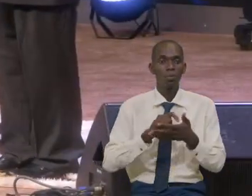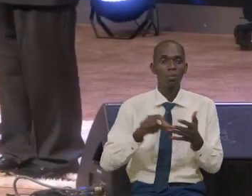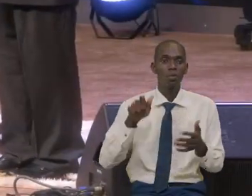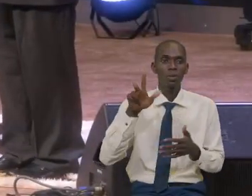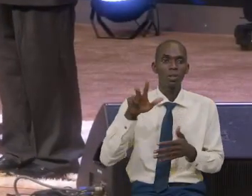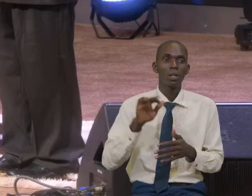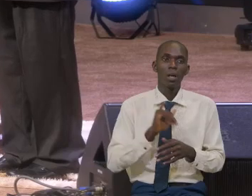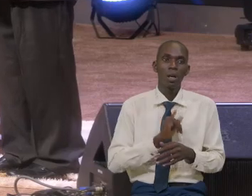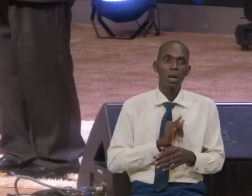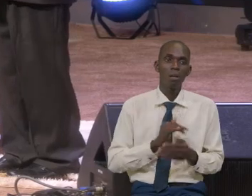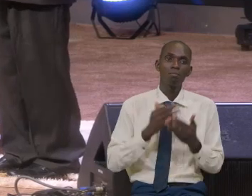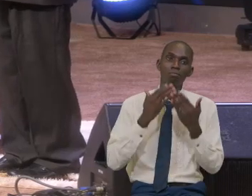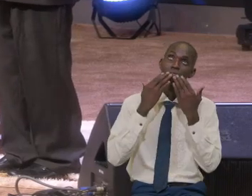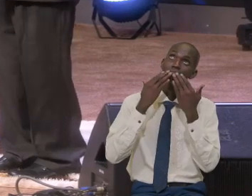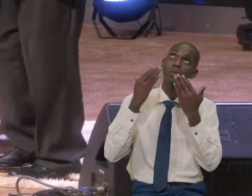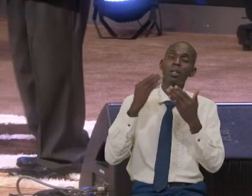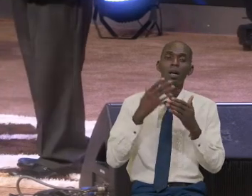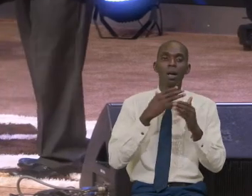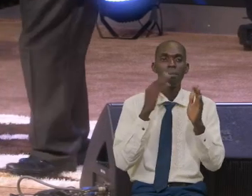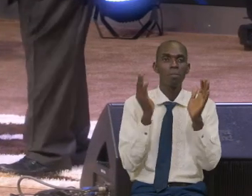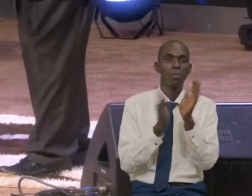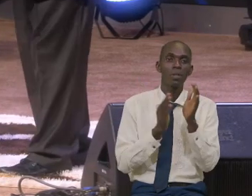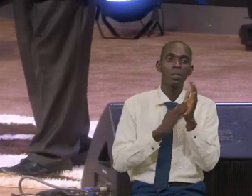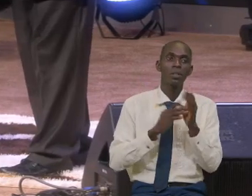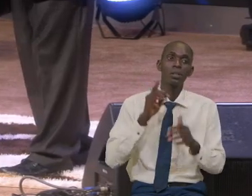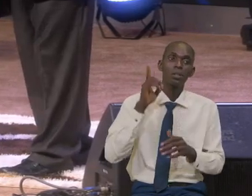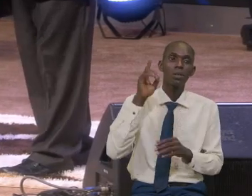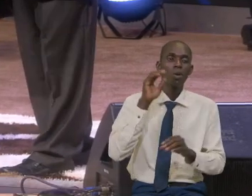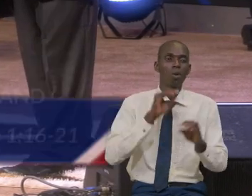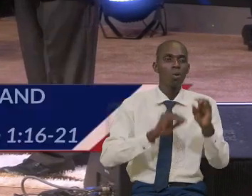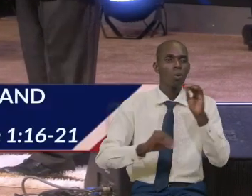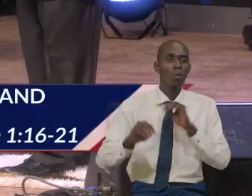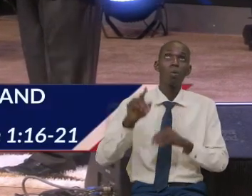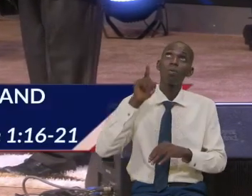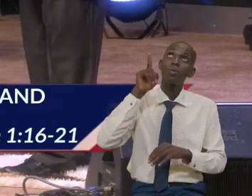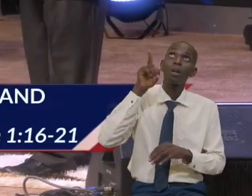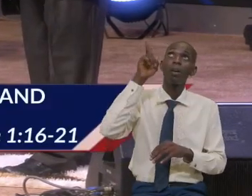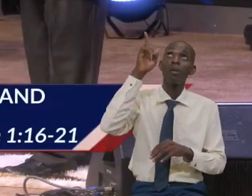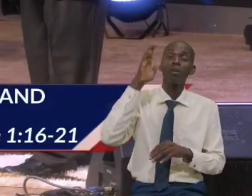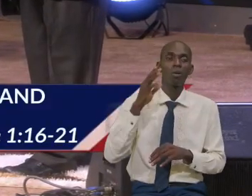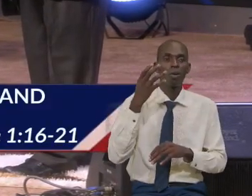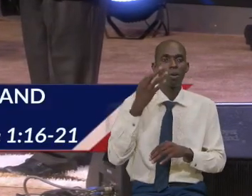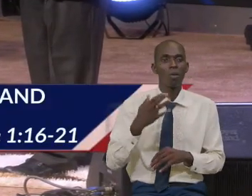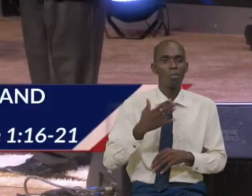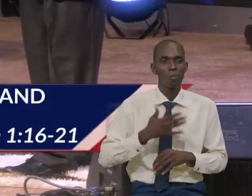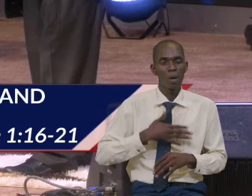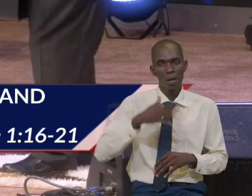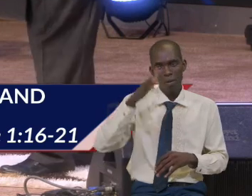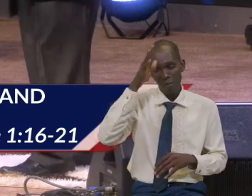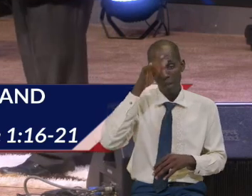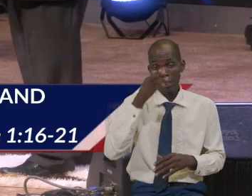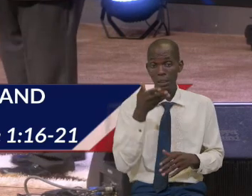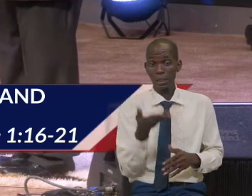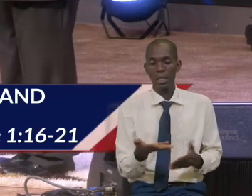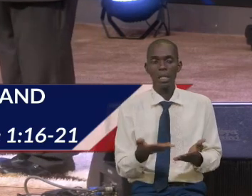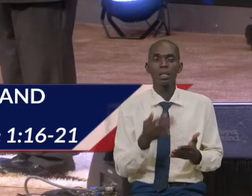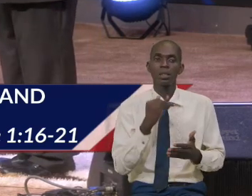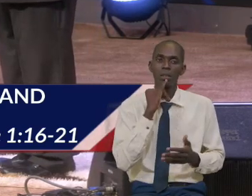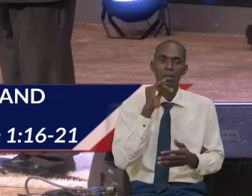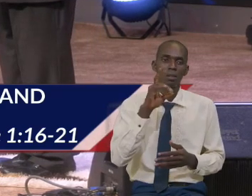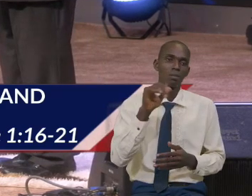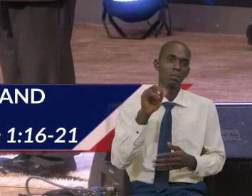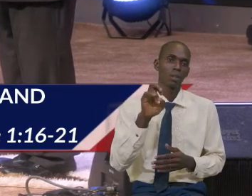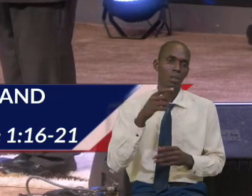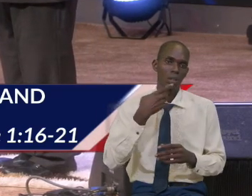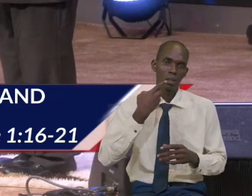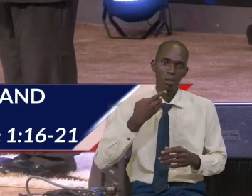thank thee and praise thee, O thou God of my fathers. Is Daniel talking? Who has